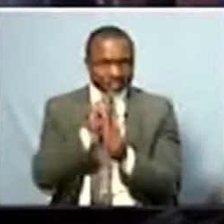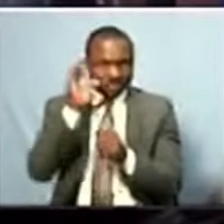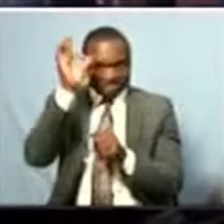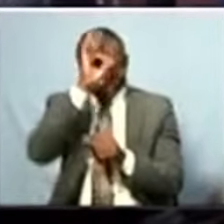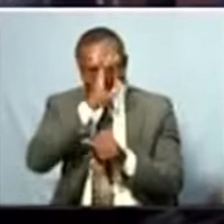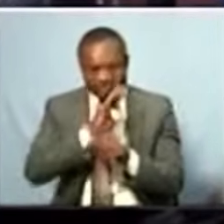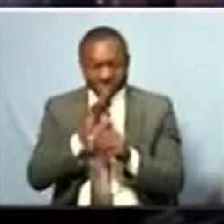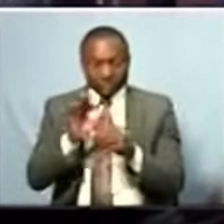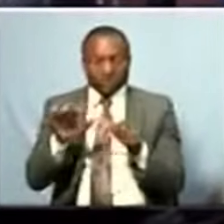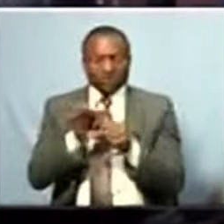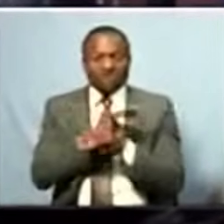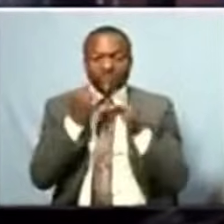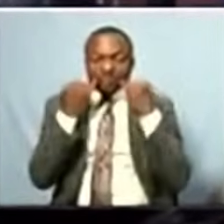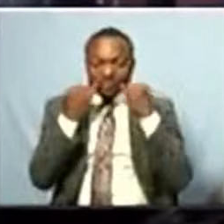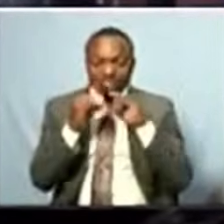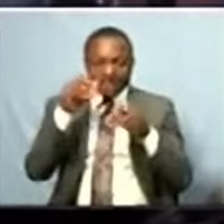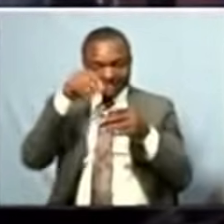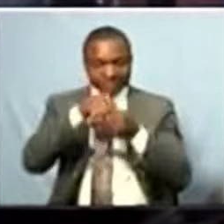and details on the ballot.